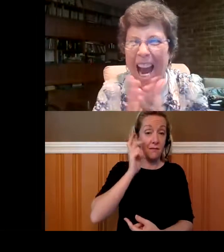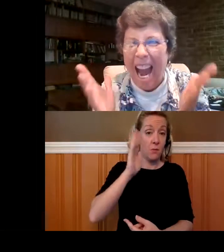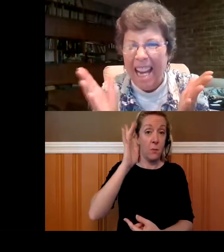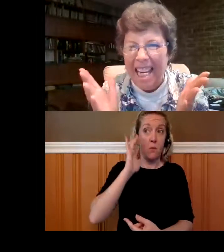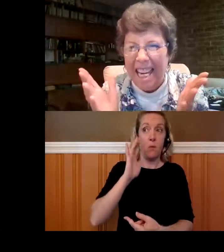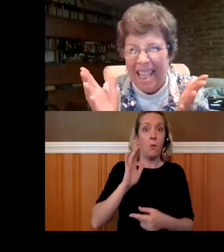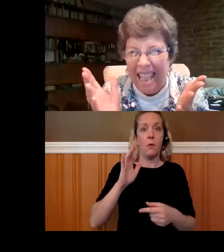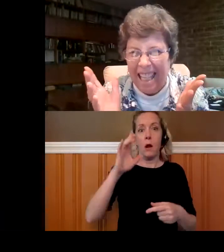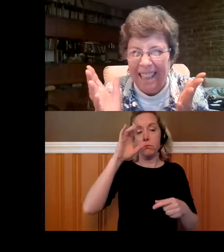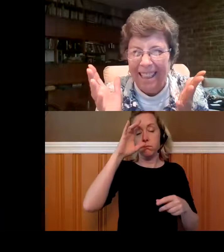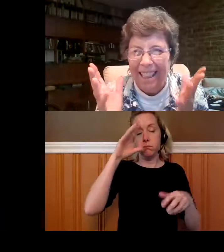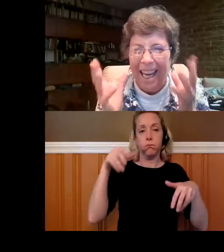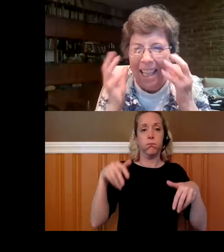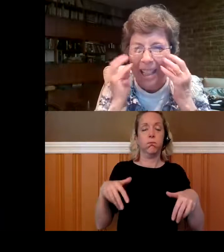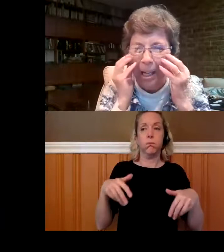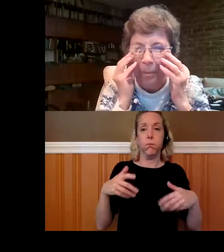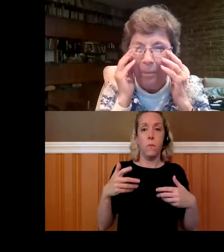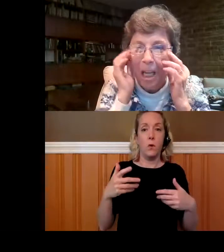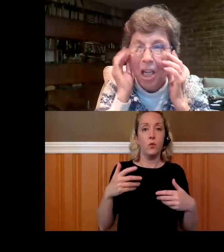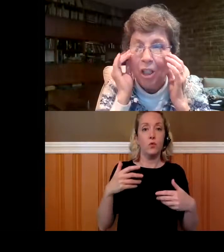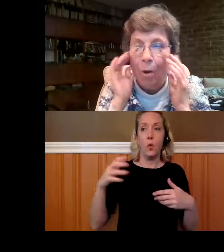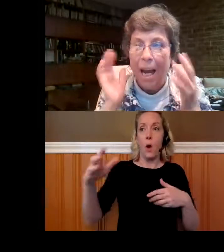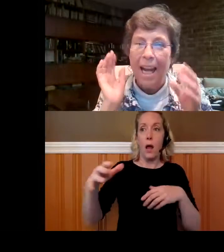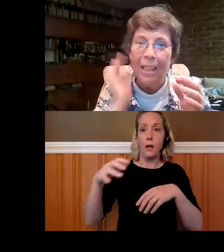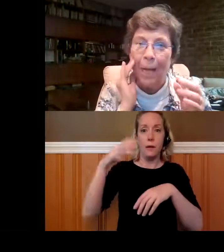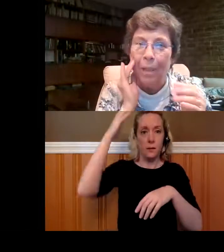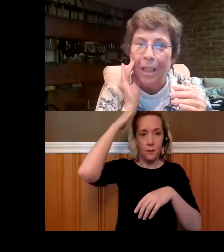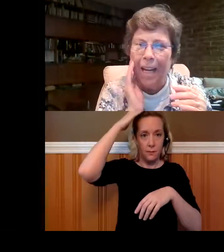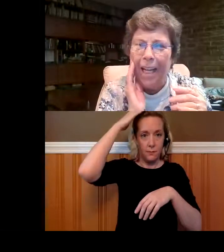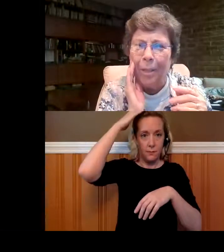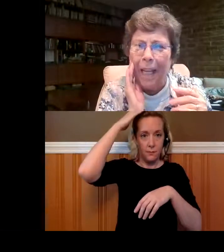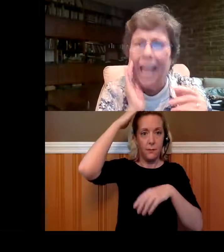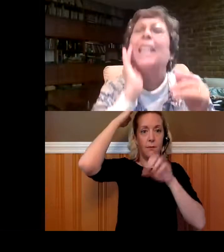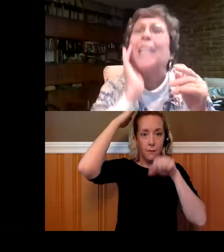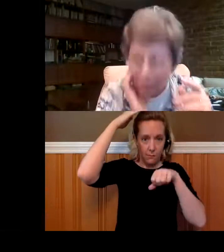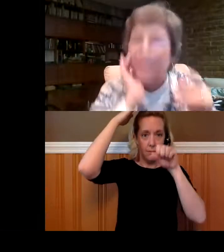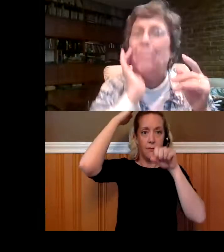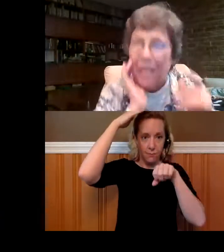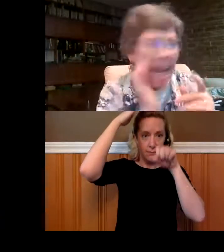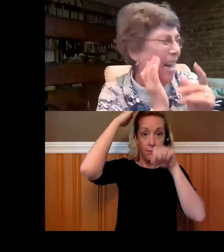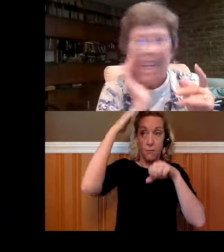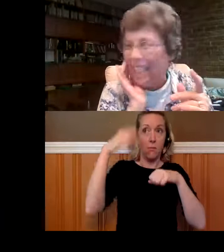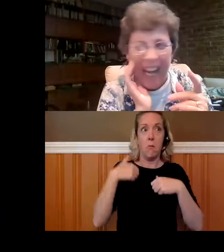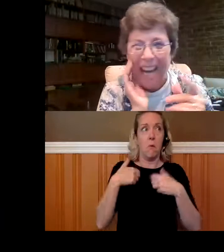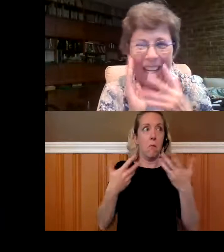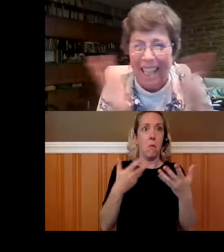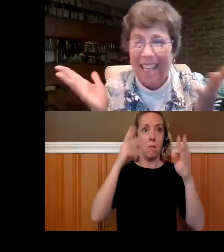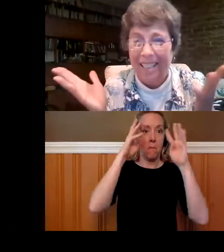And so I put their hand on my head as I'm going up and down sideways. I didn't know how to do